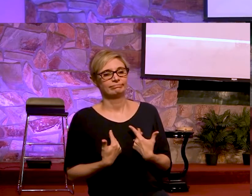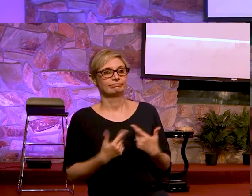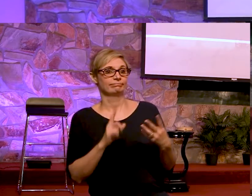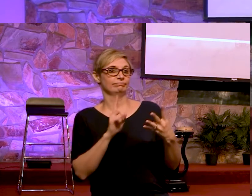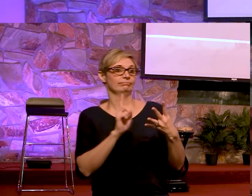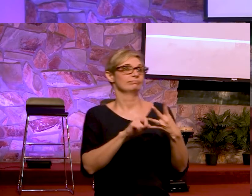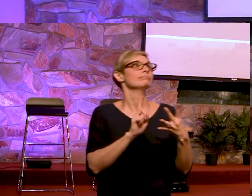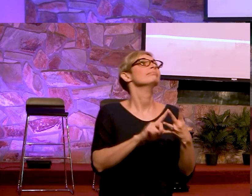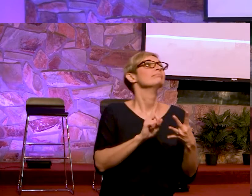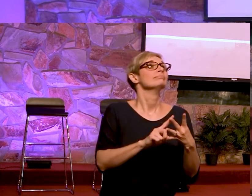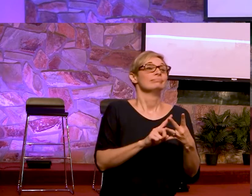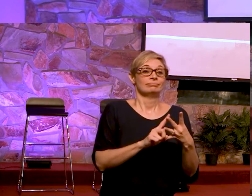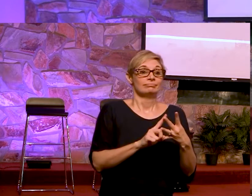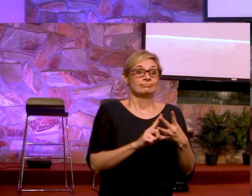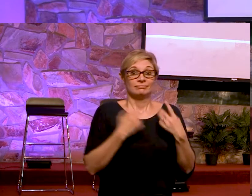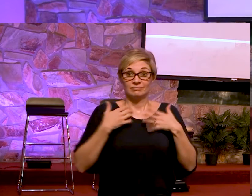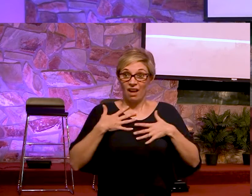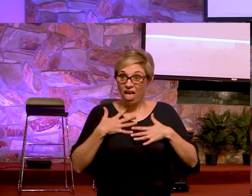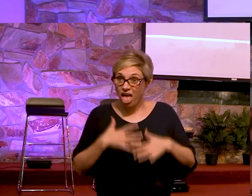get discouraged